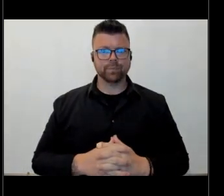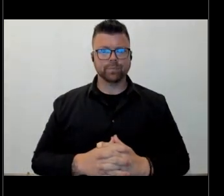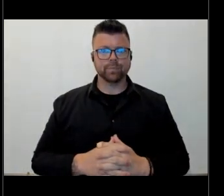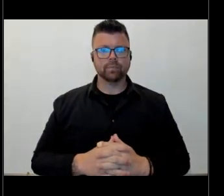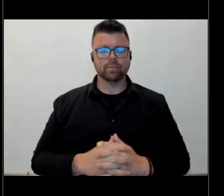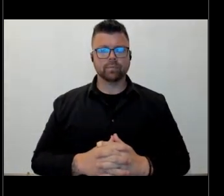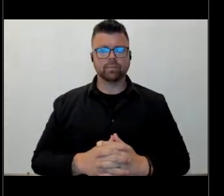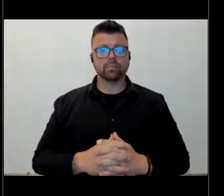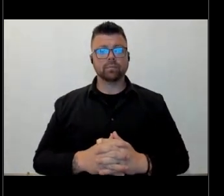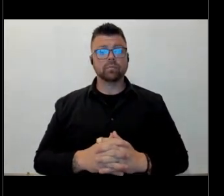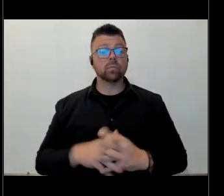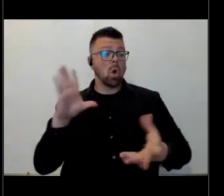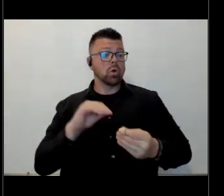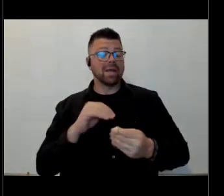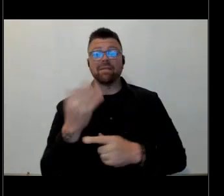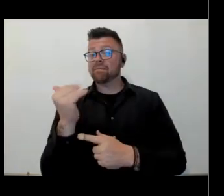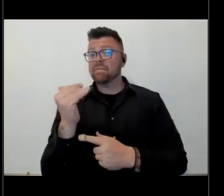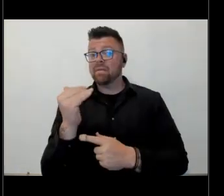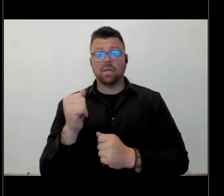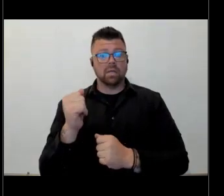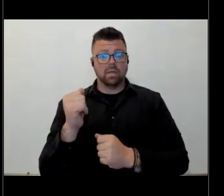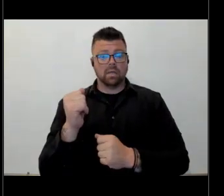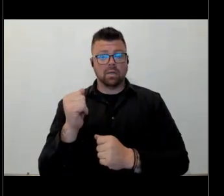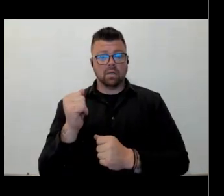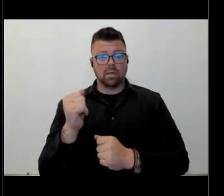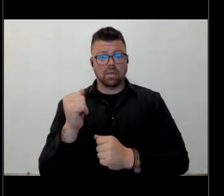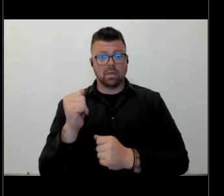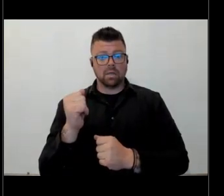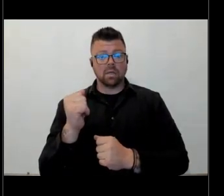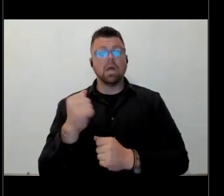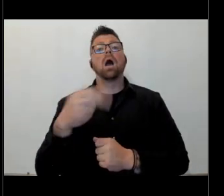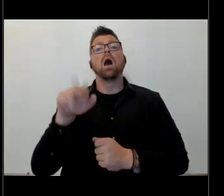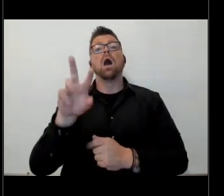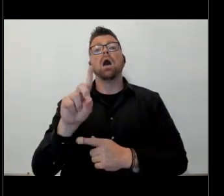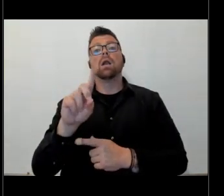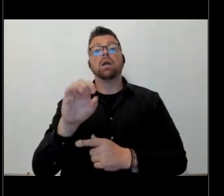There are 15 HUD-approved safe harbors.